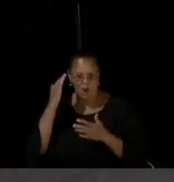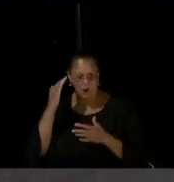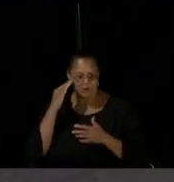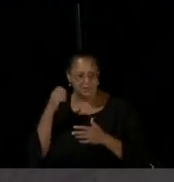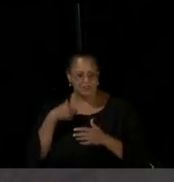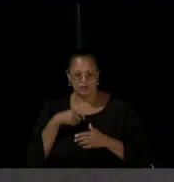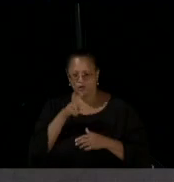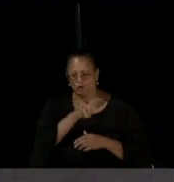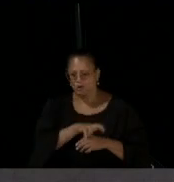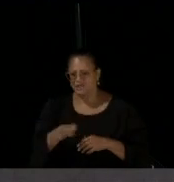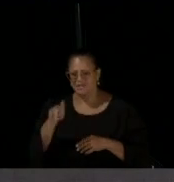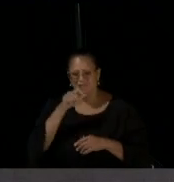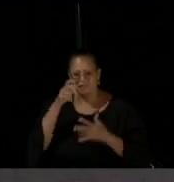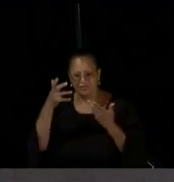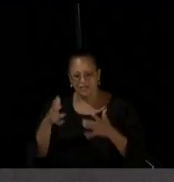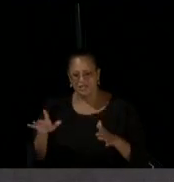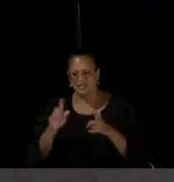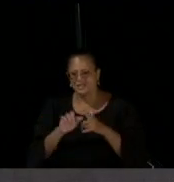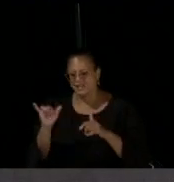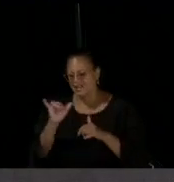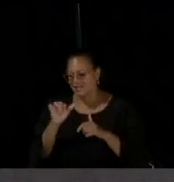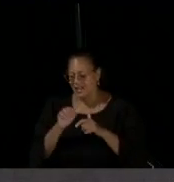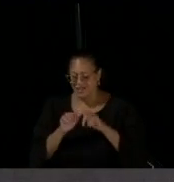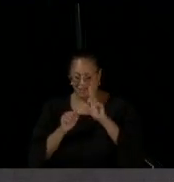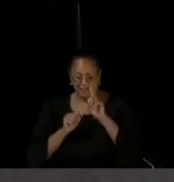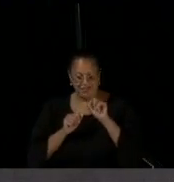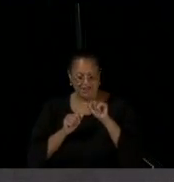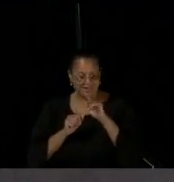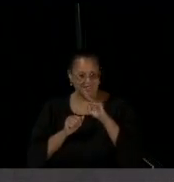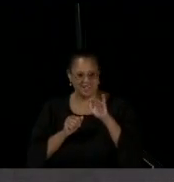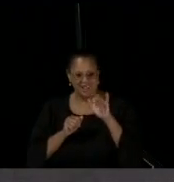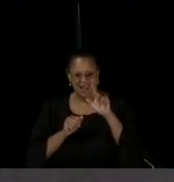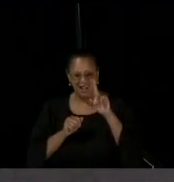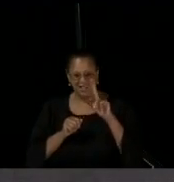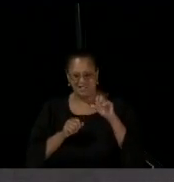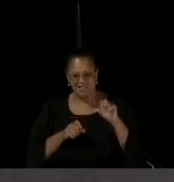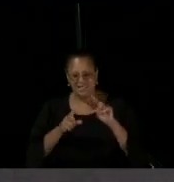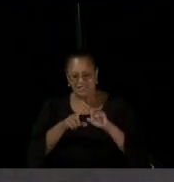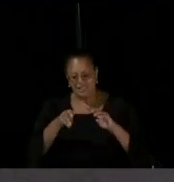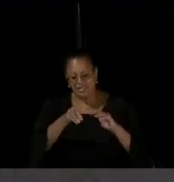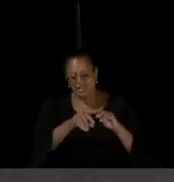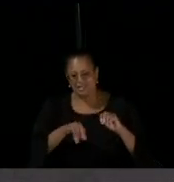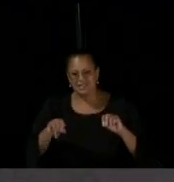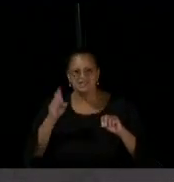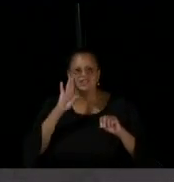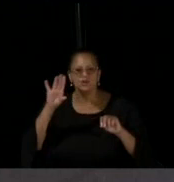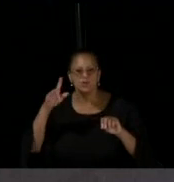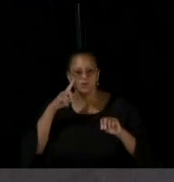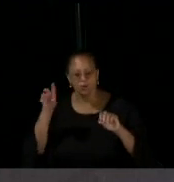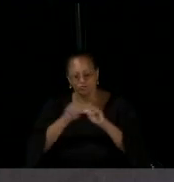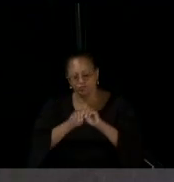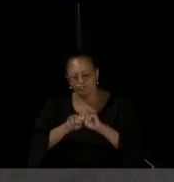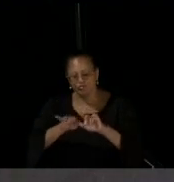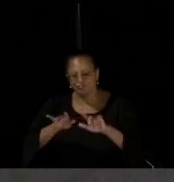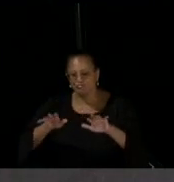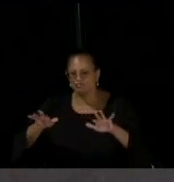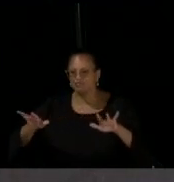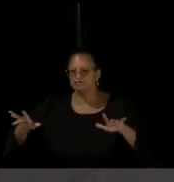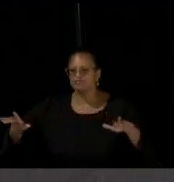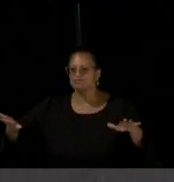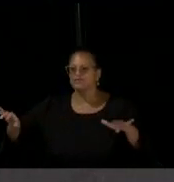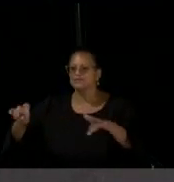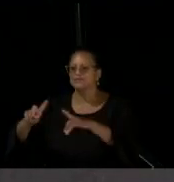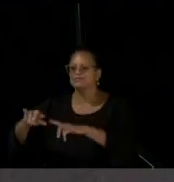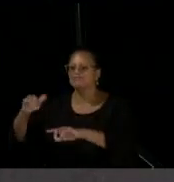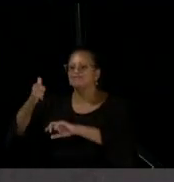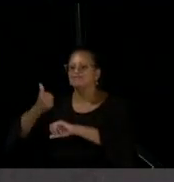here. Like the dandelion seeds, our teachers blow us to the wind, and we will scatter until we settle somewhere.